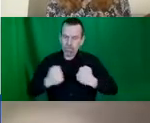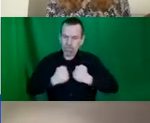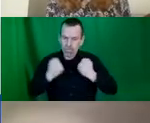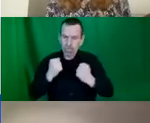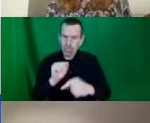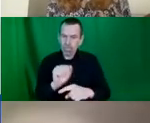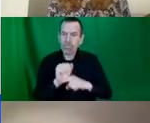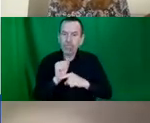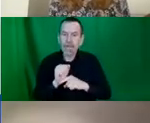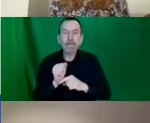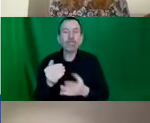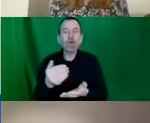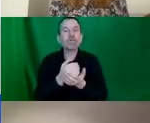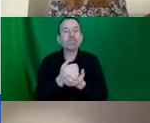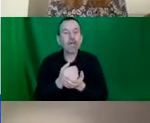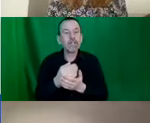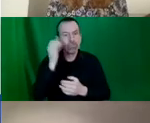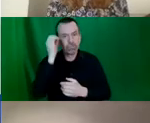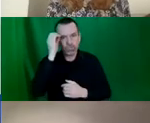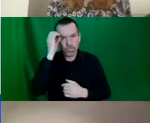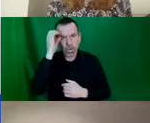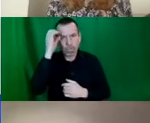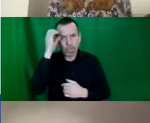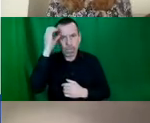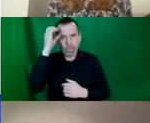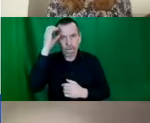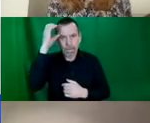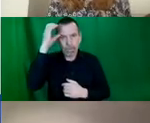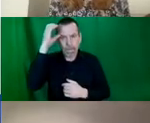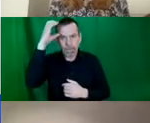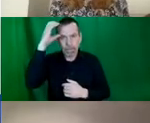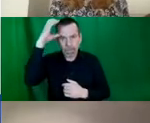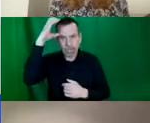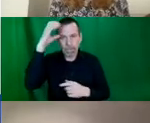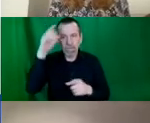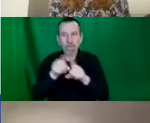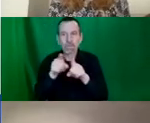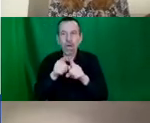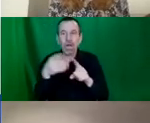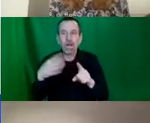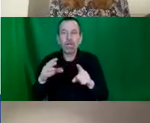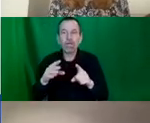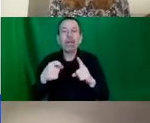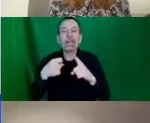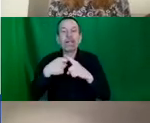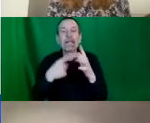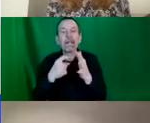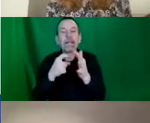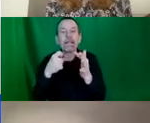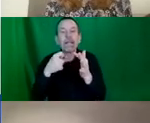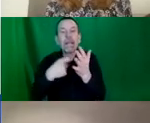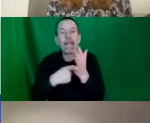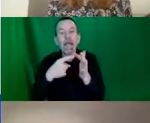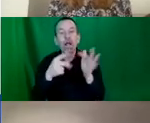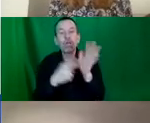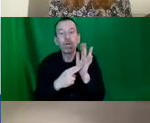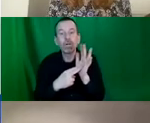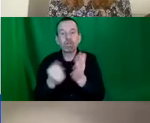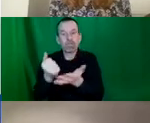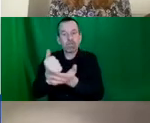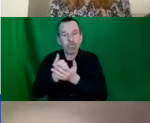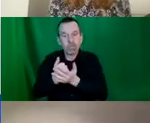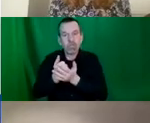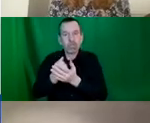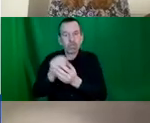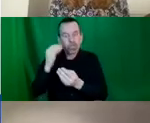expand. I also attended the environmental training led by Karen, which was incredibly informative and is something I hope to pursue when working at other